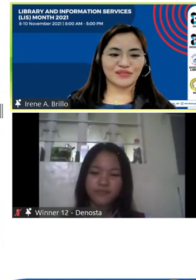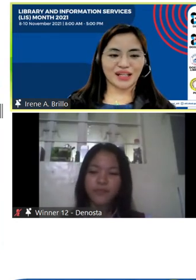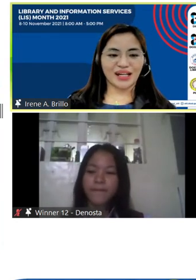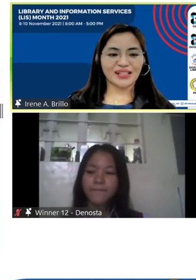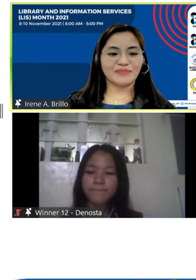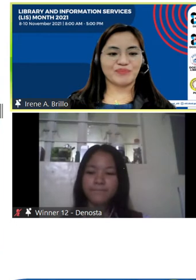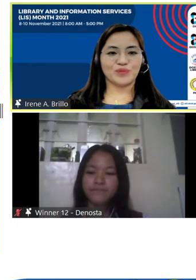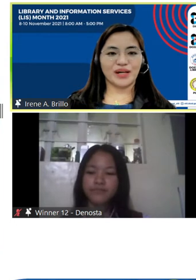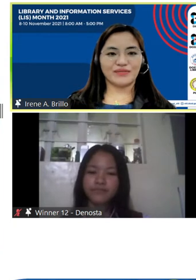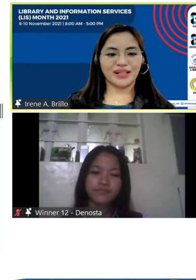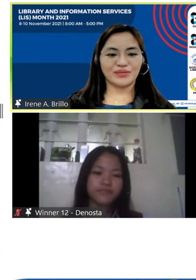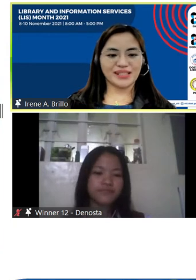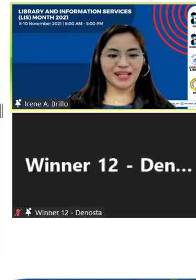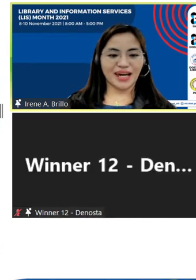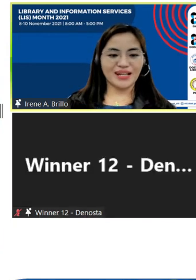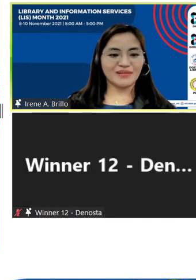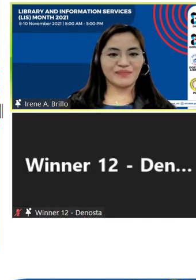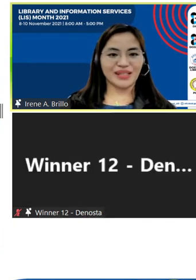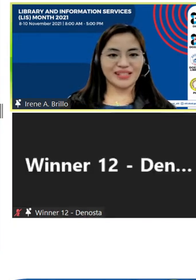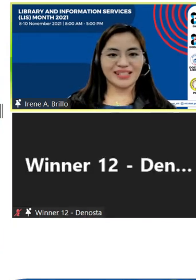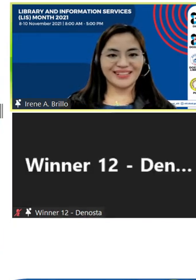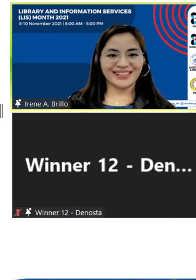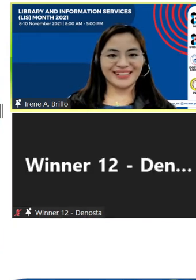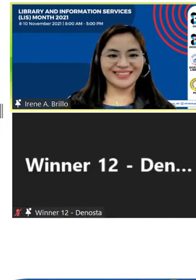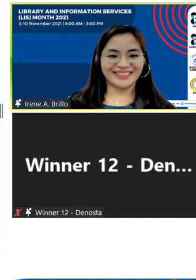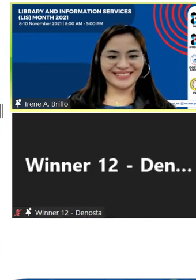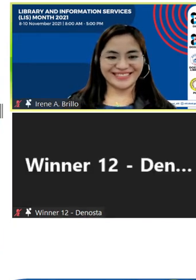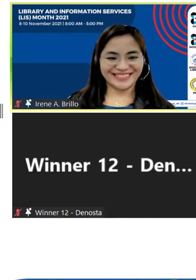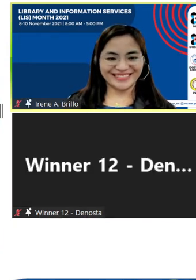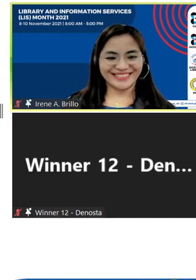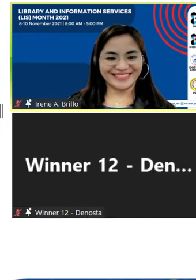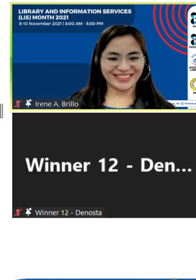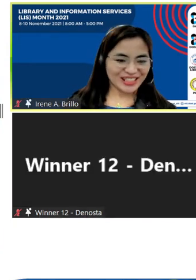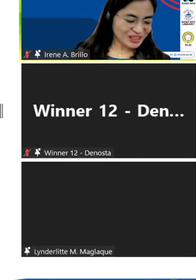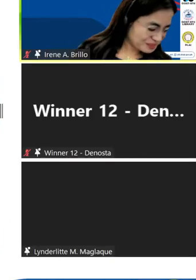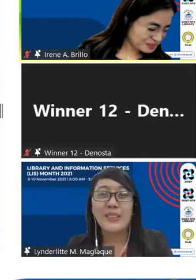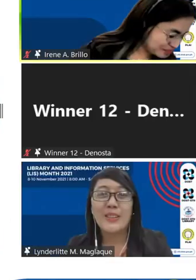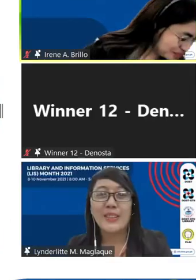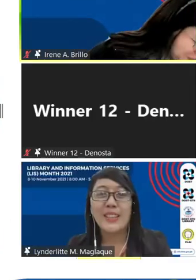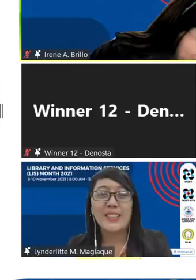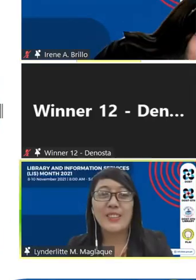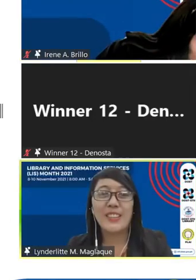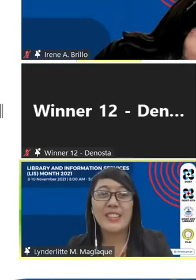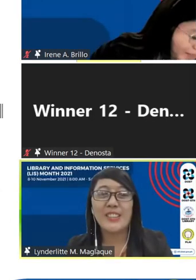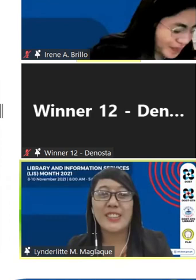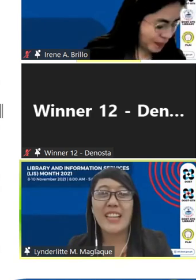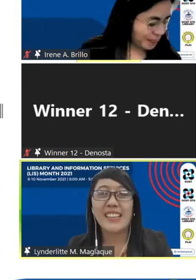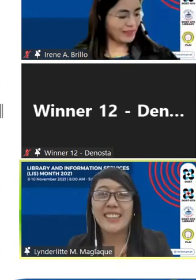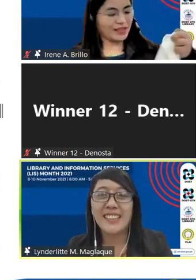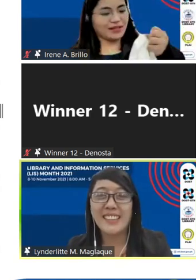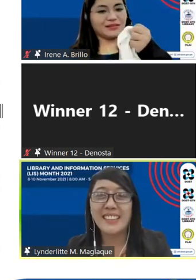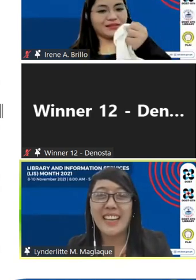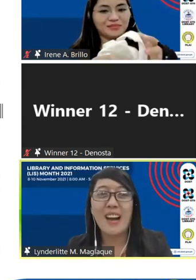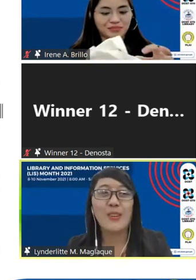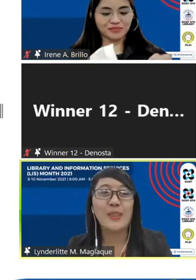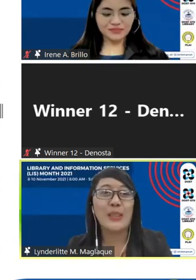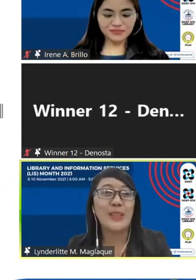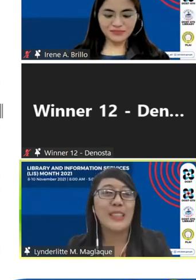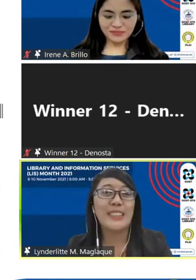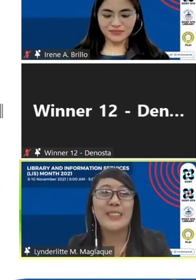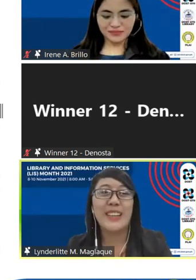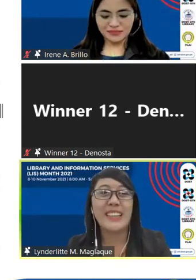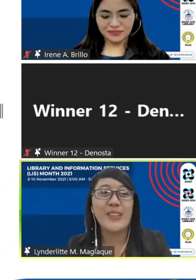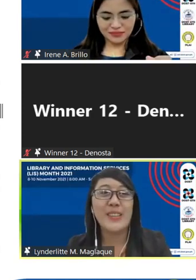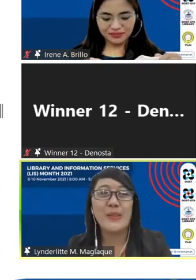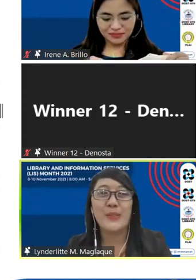the certificate, we have here once again, Miss Linder. Congratulations, Catherine. Hakot